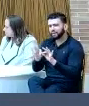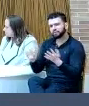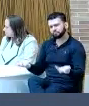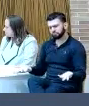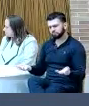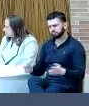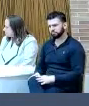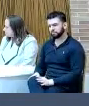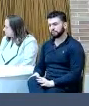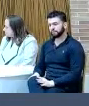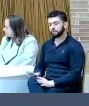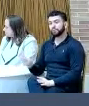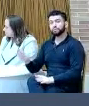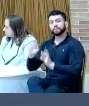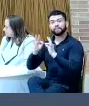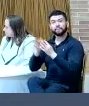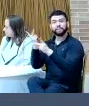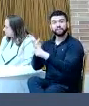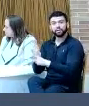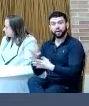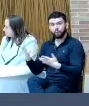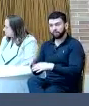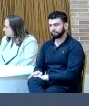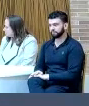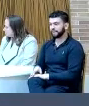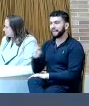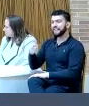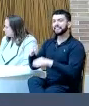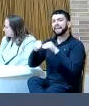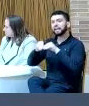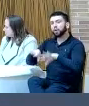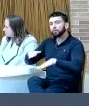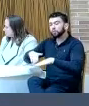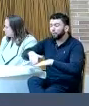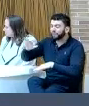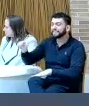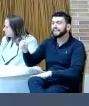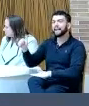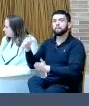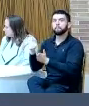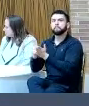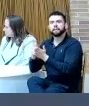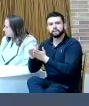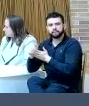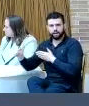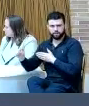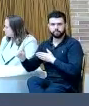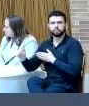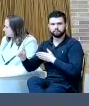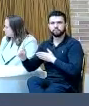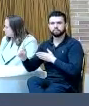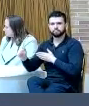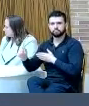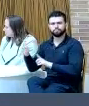figured out that they lost almost $10 million in